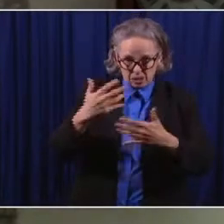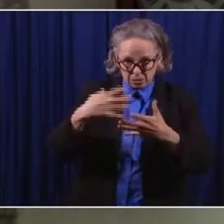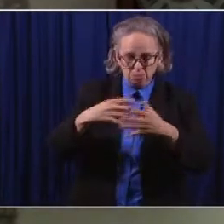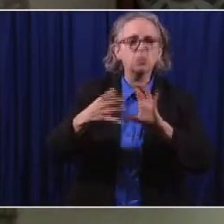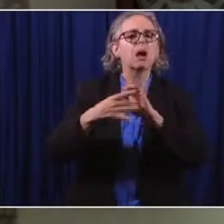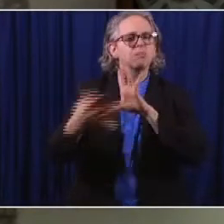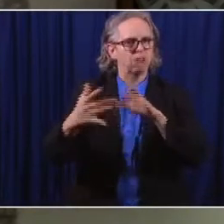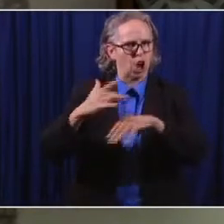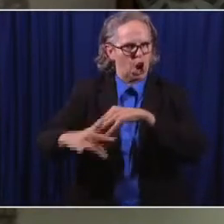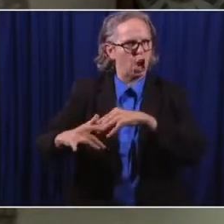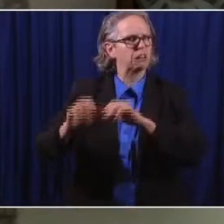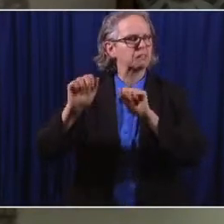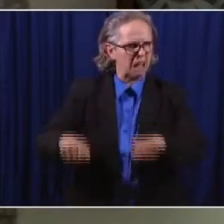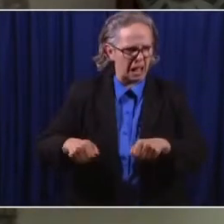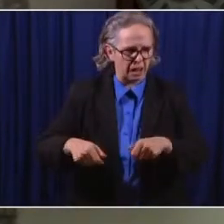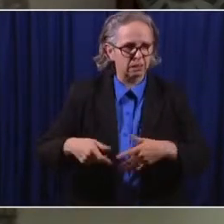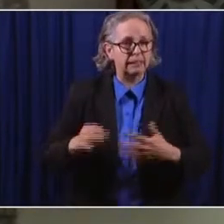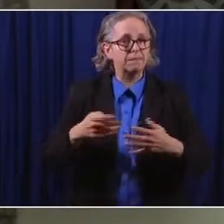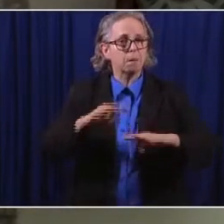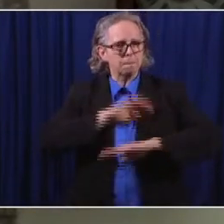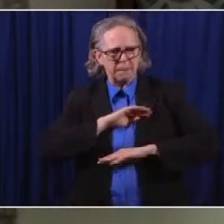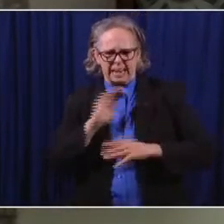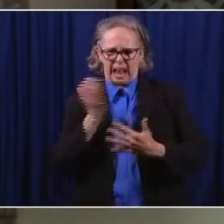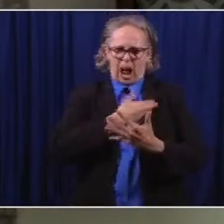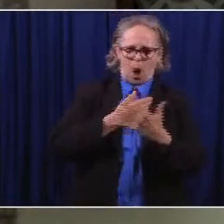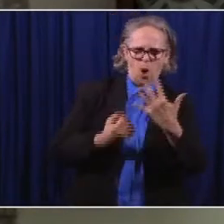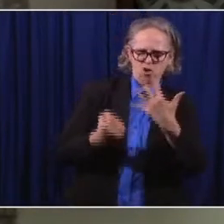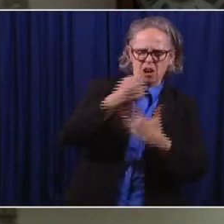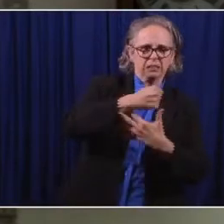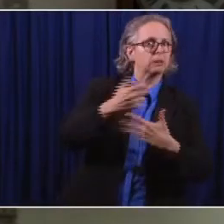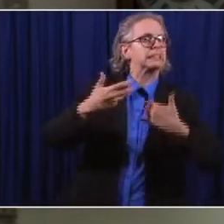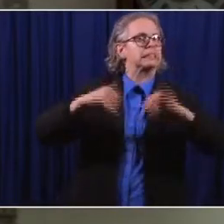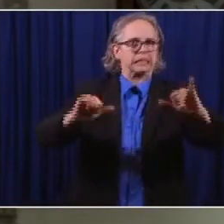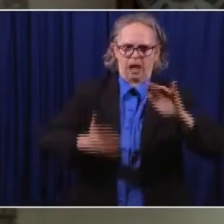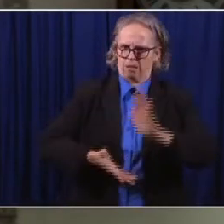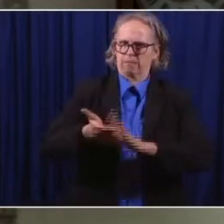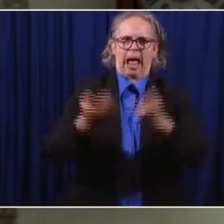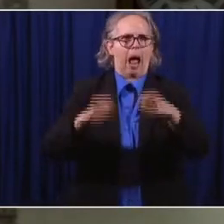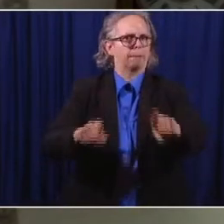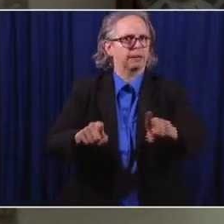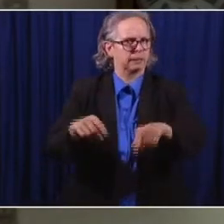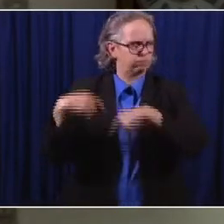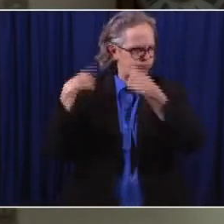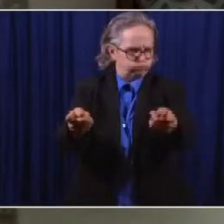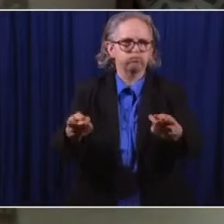they meet the criteria, we are releasing them. Now, as I recall,